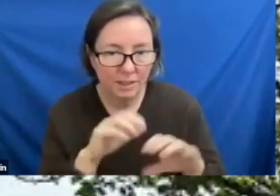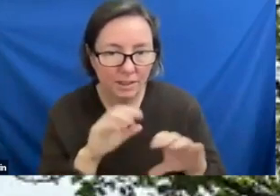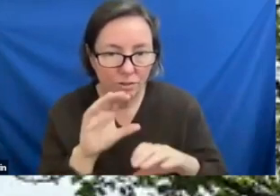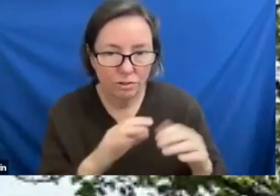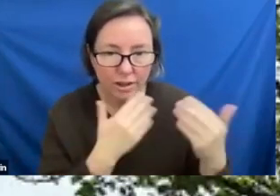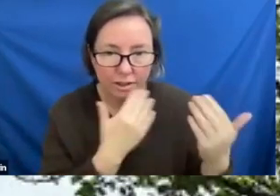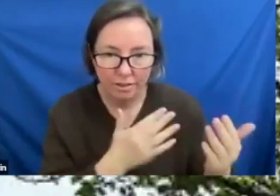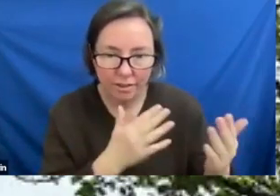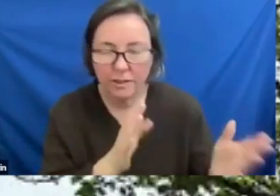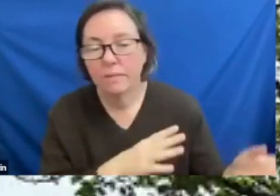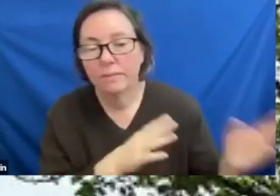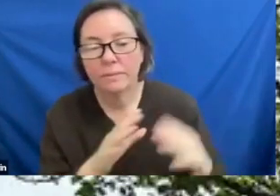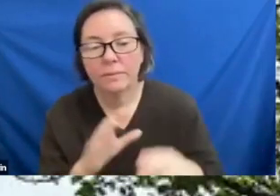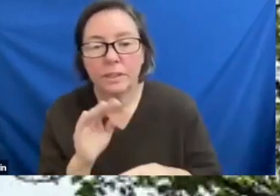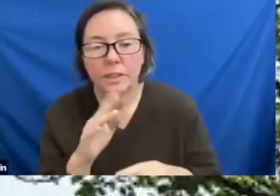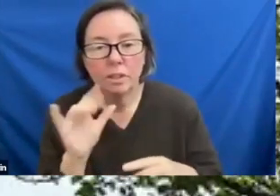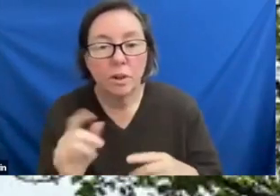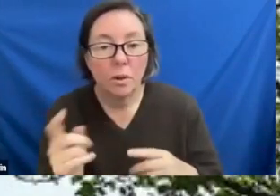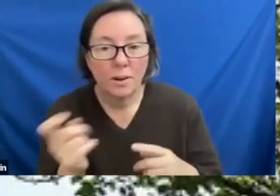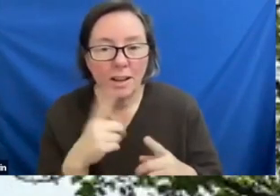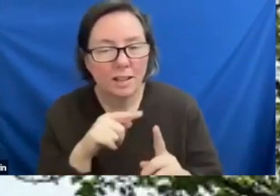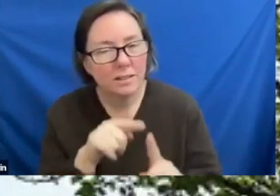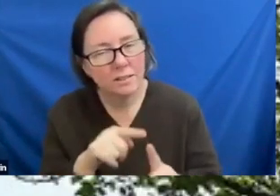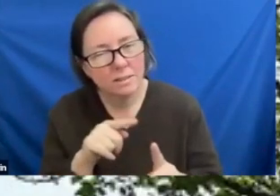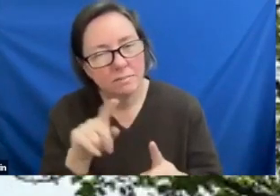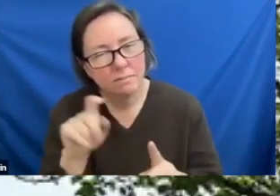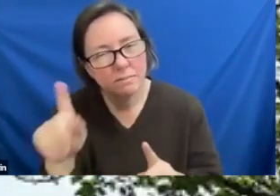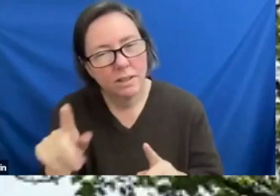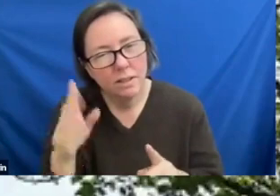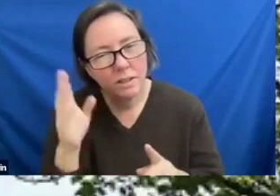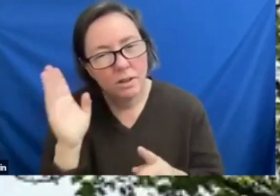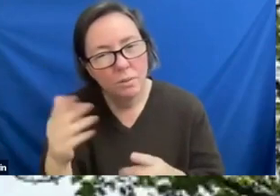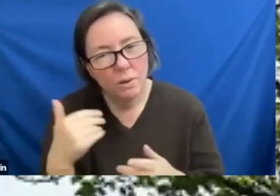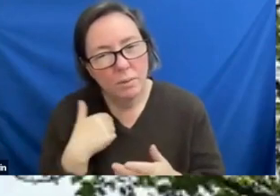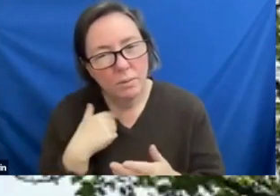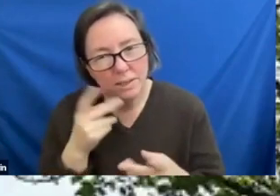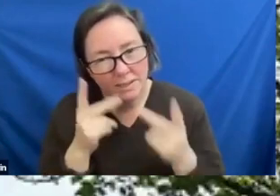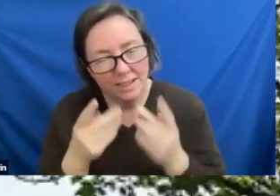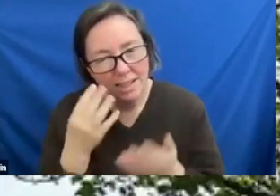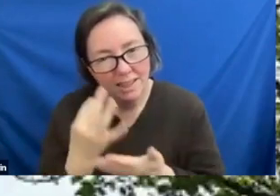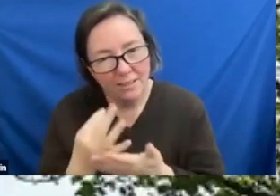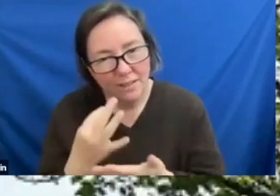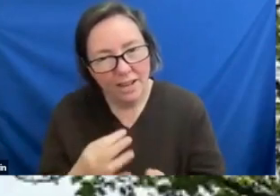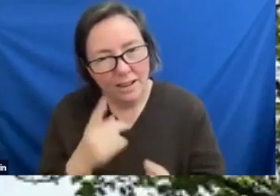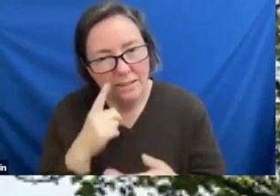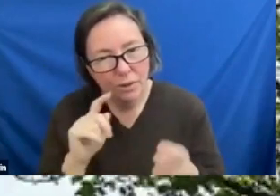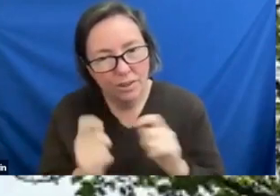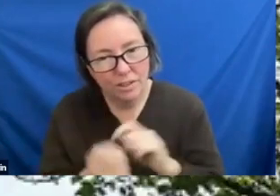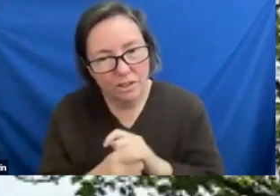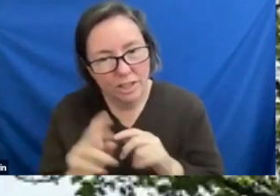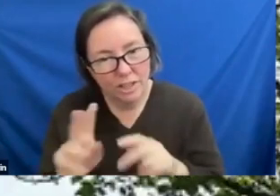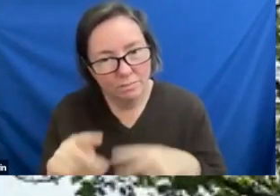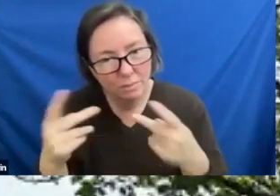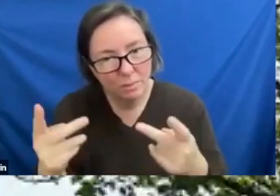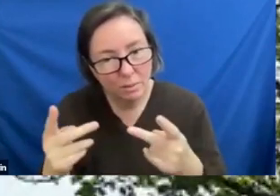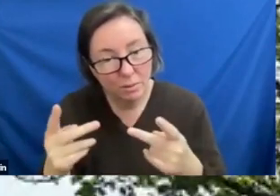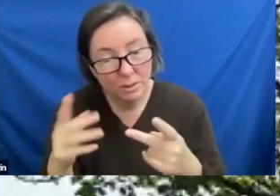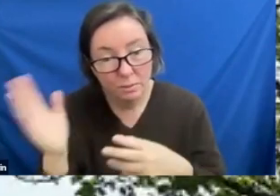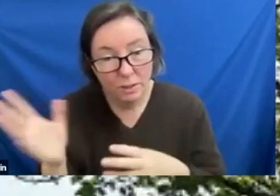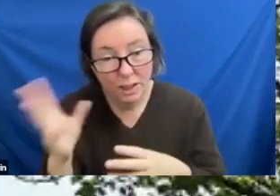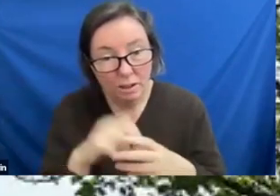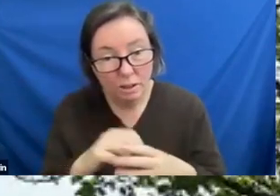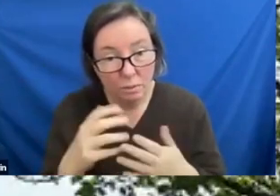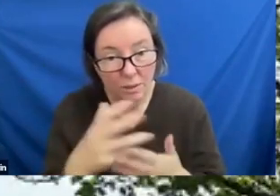asked this question, will we have the financials for the changes being proposed? Will this proposal include salaries